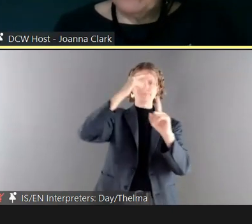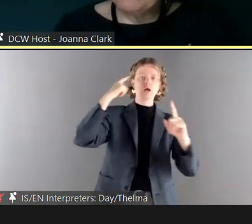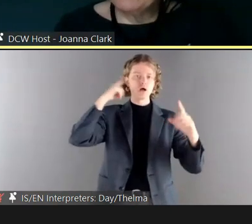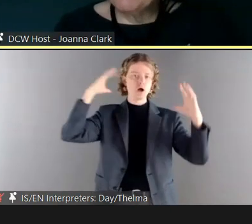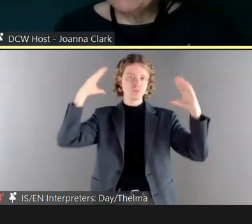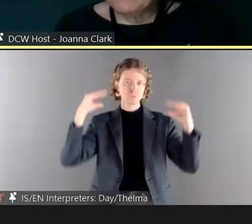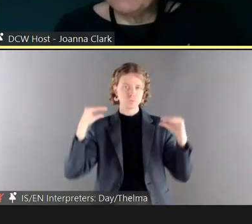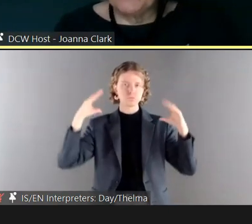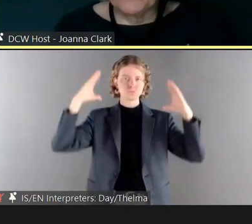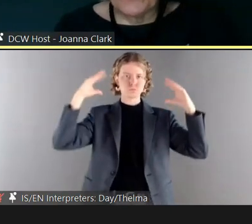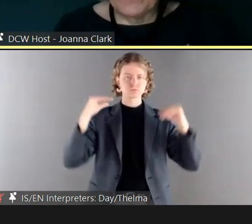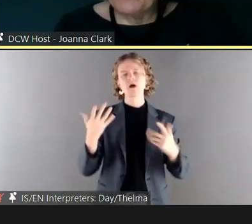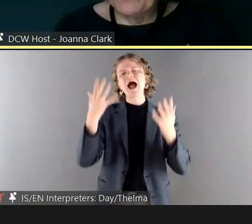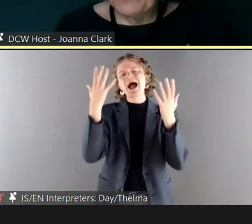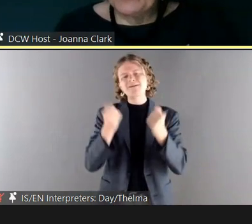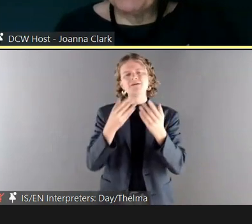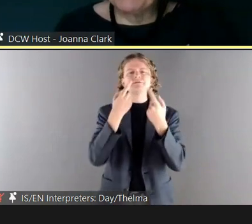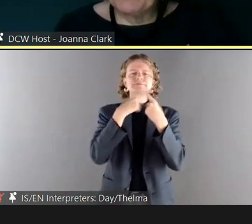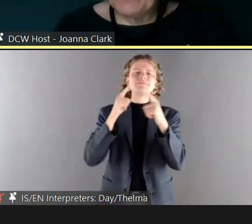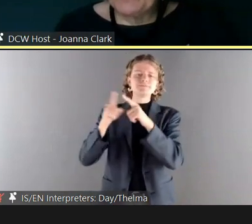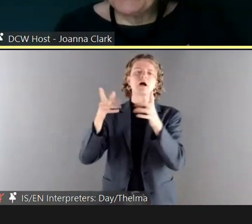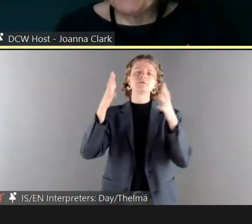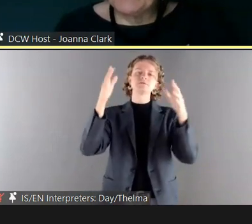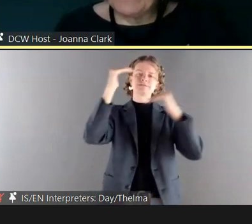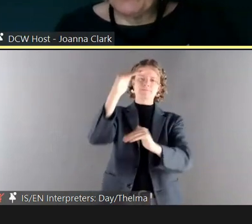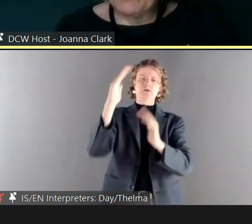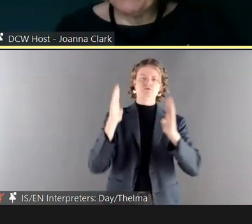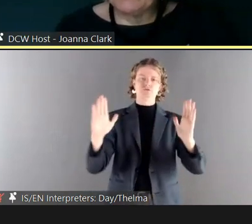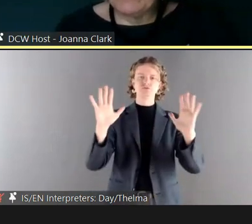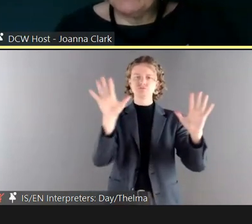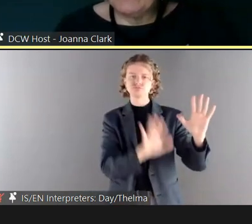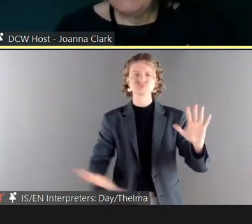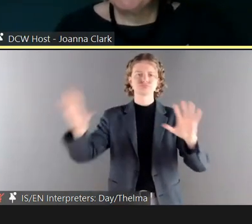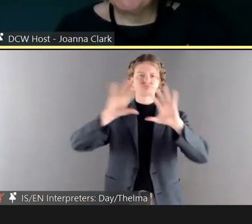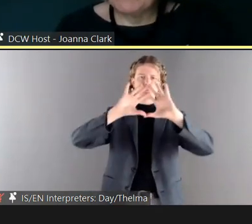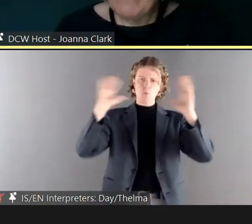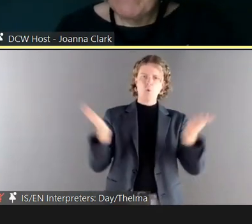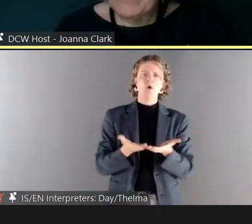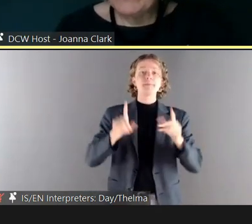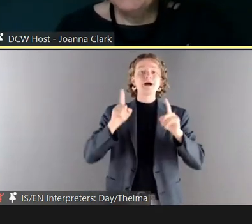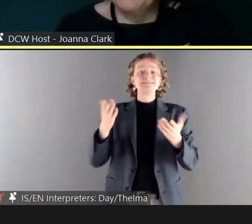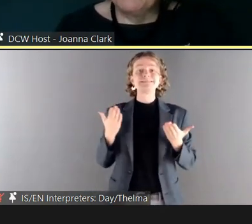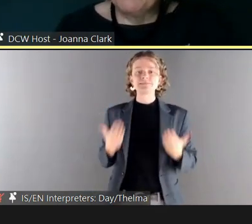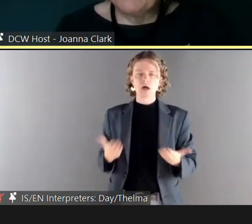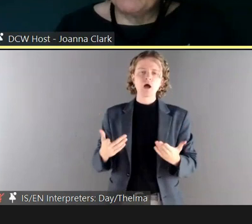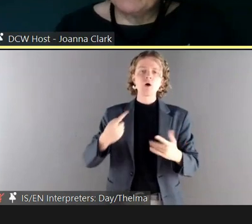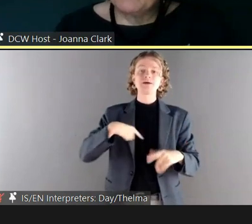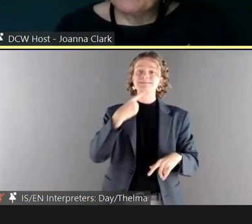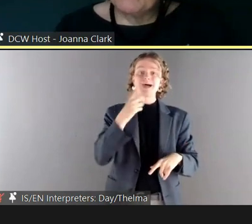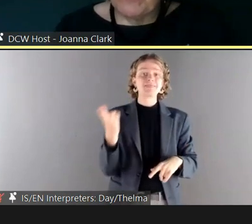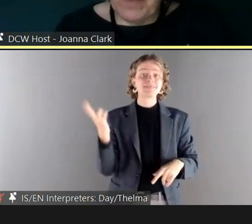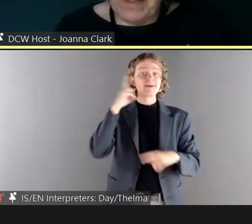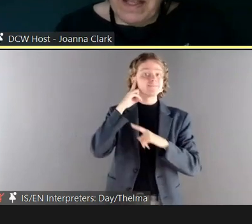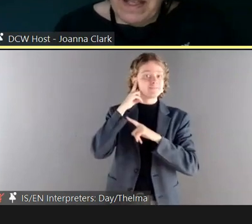which I know there are different definitions throughout the world, but for the purposes of today, when we say deaf or deafness, we're referring